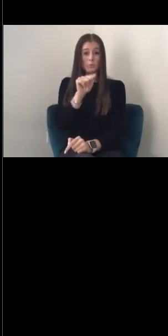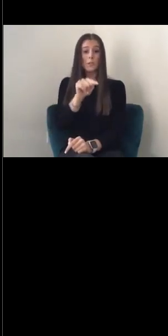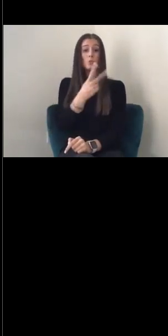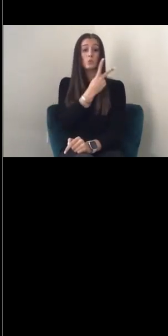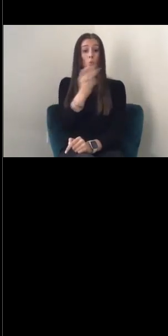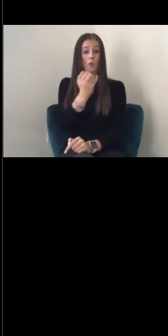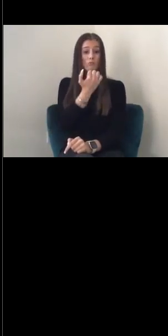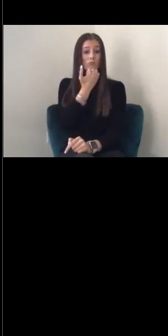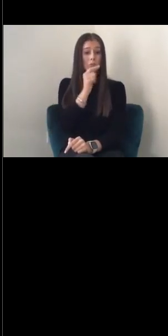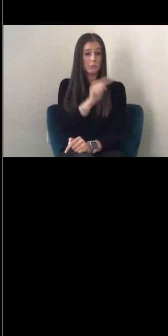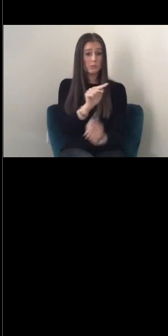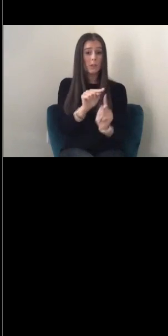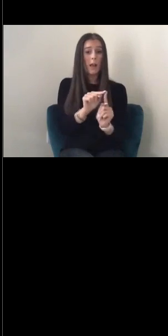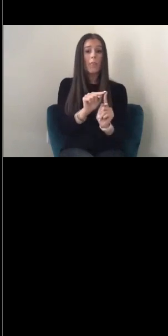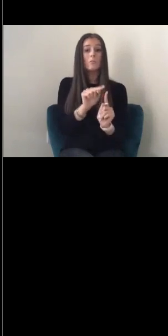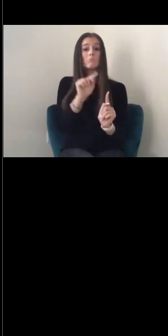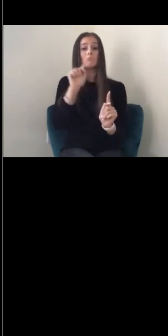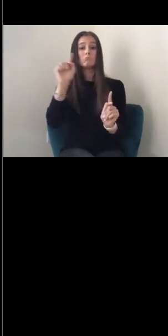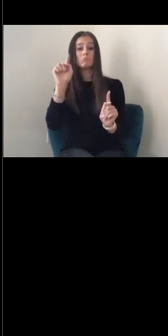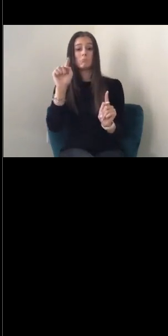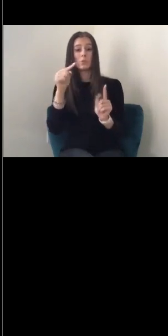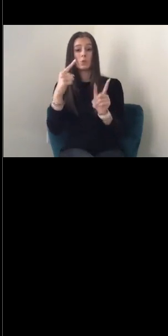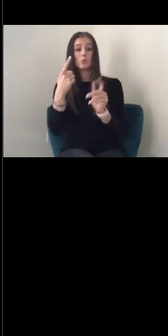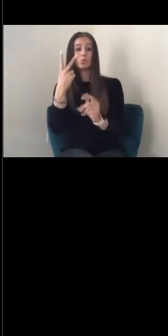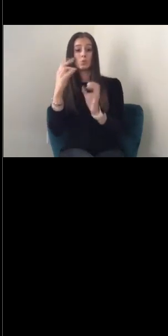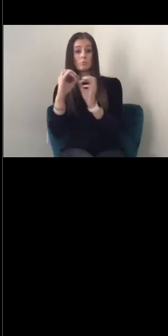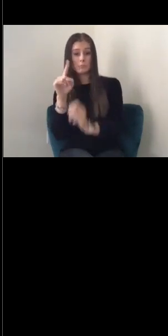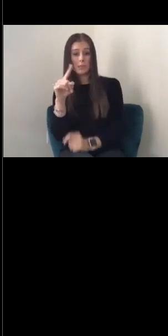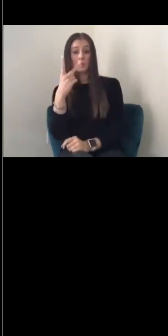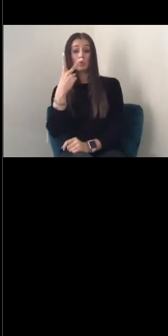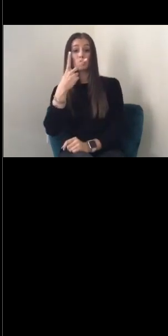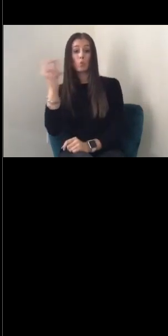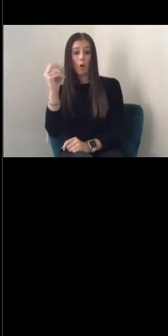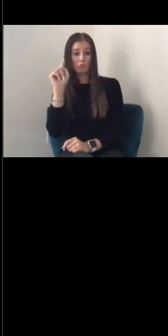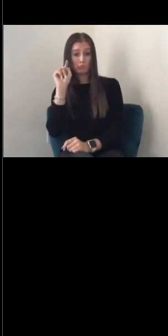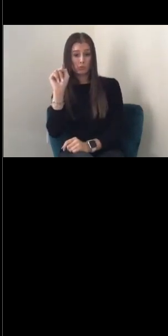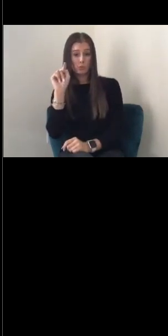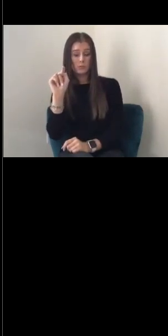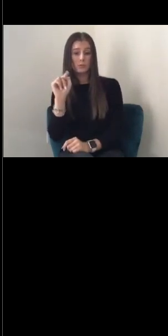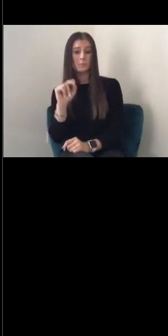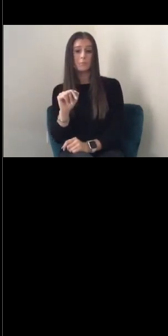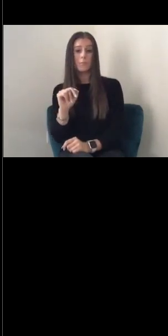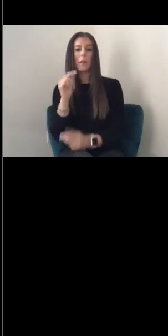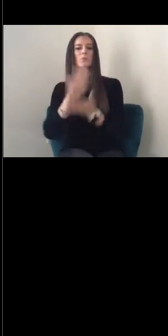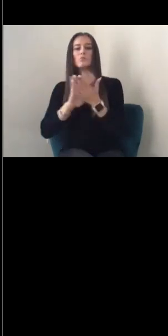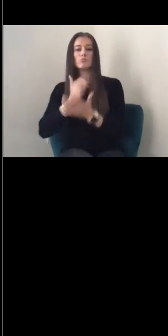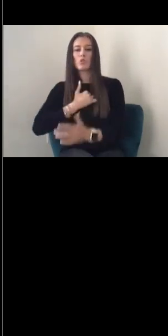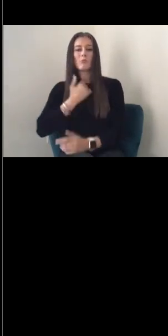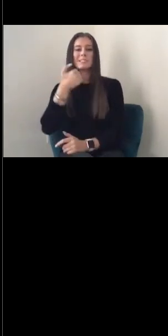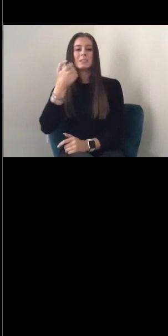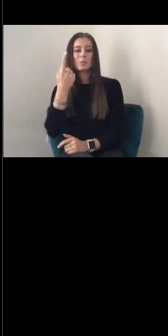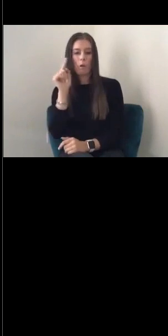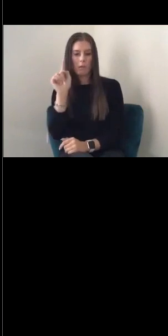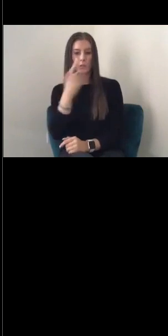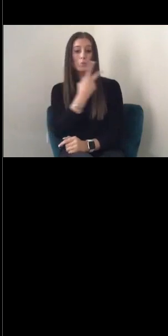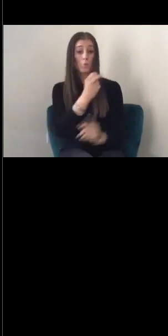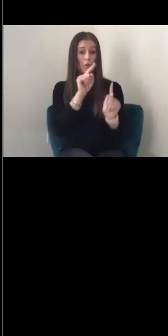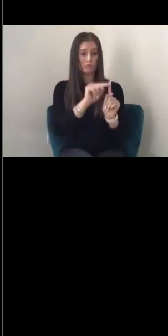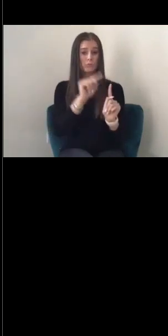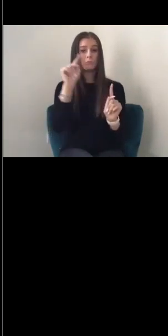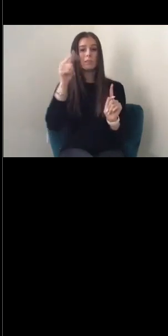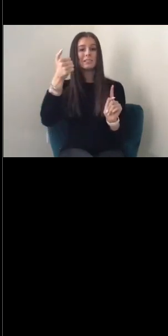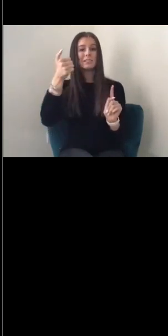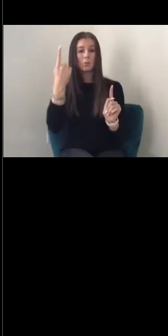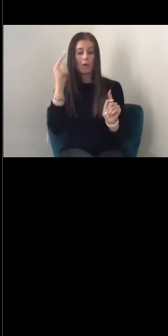path furthest towards the East Tilbury, is footpath 61. Footpath 61 has been